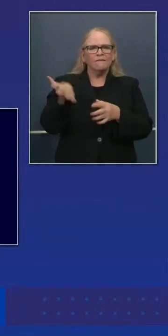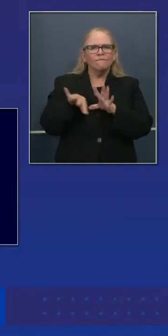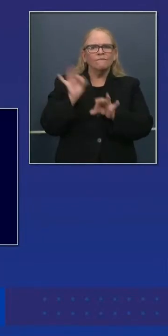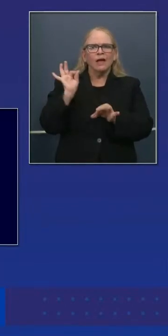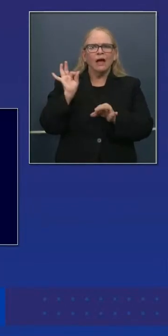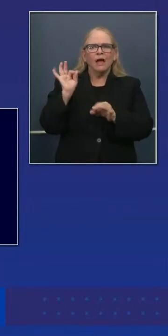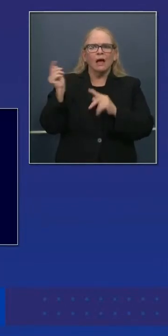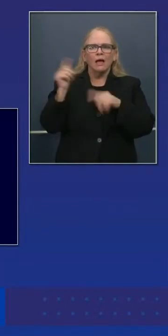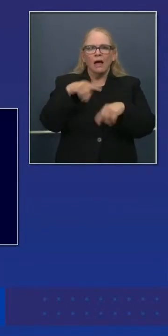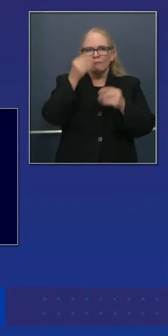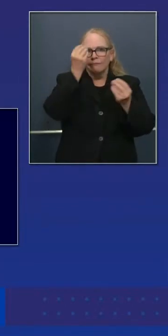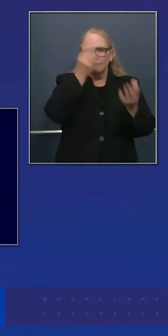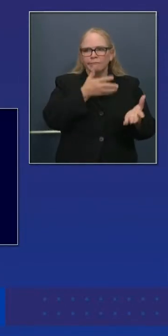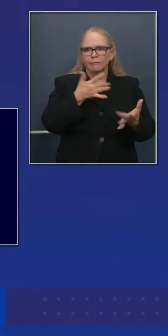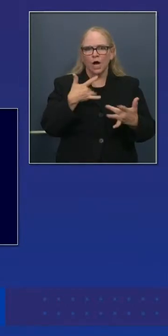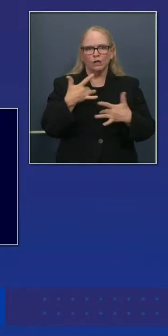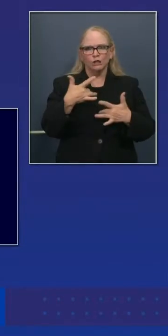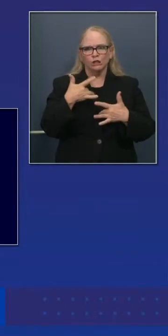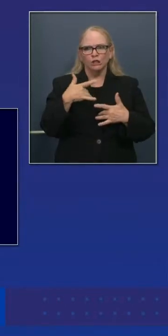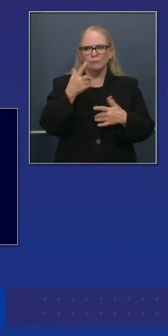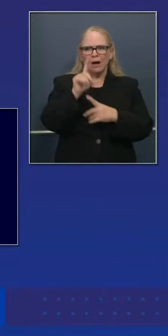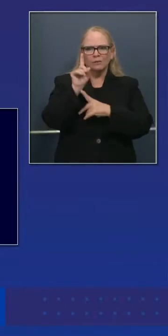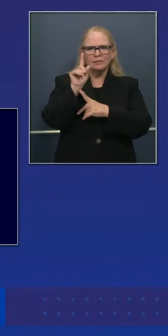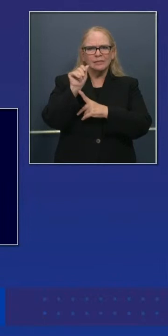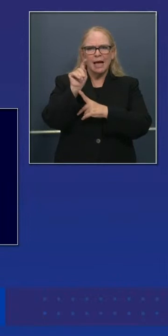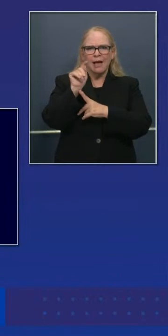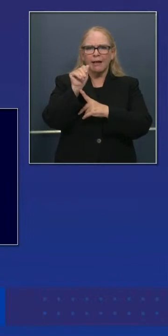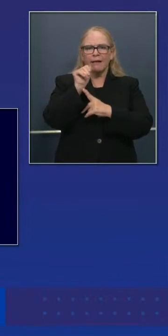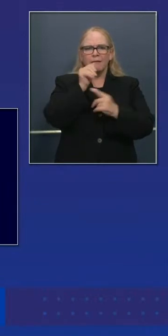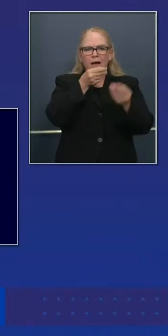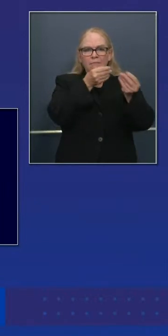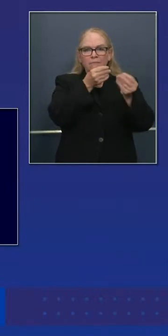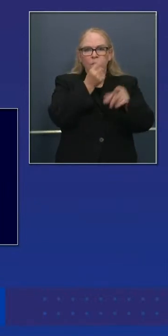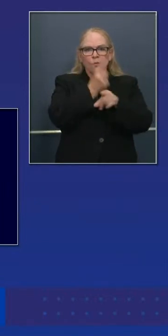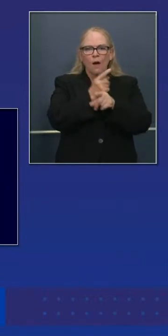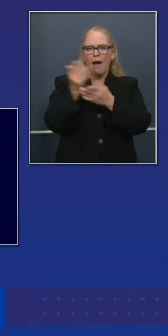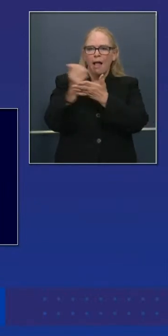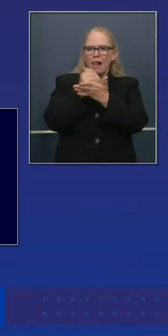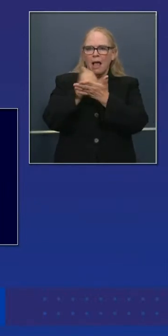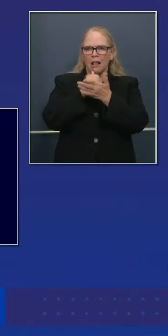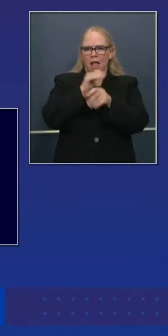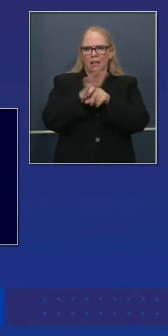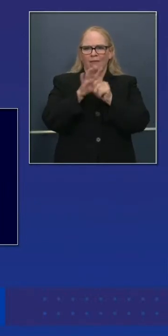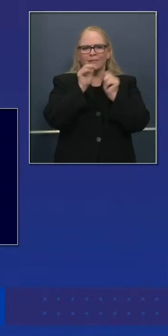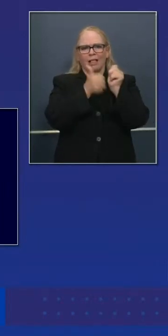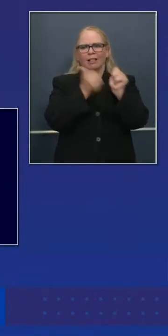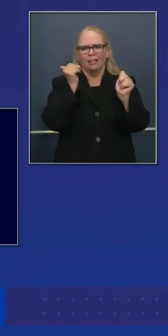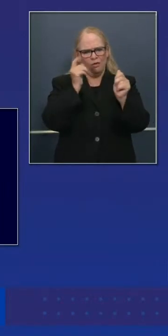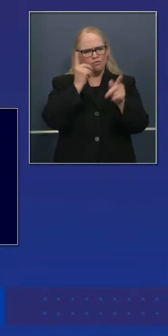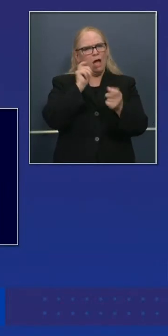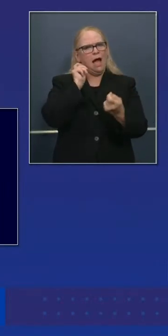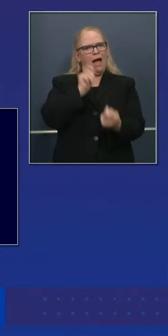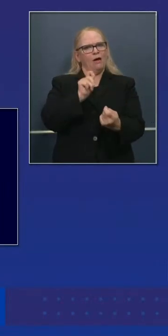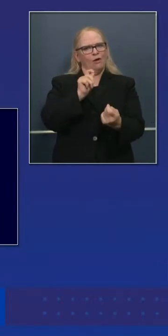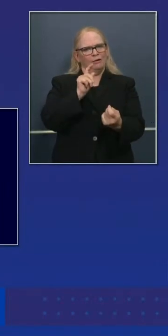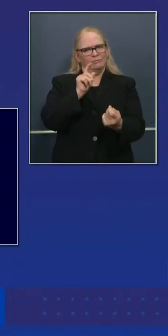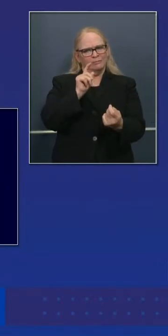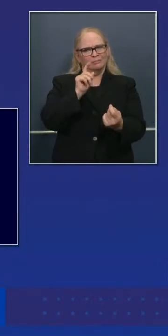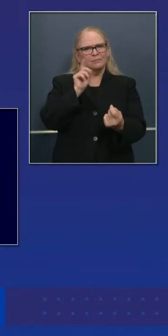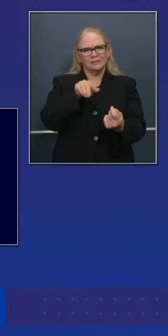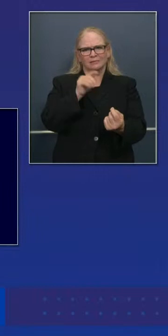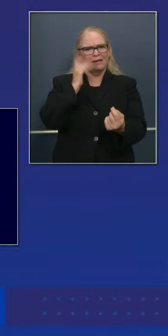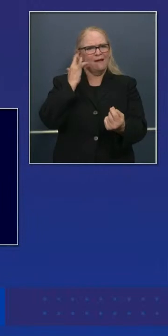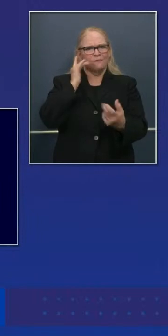the concerns around data and accuracy related to our case rate here in the state of California and our